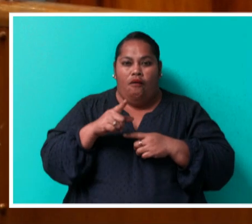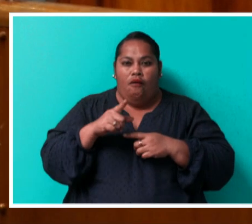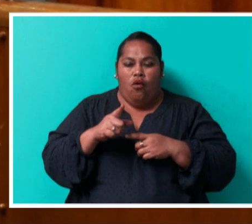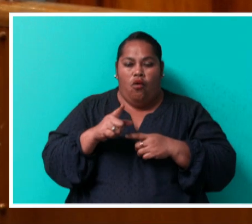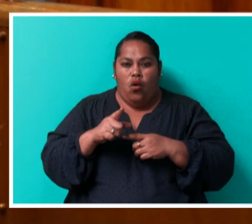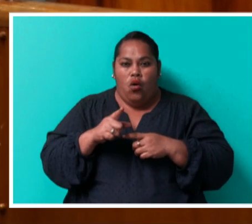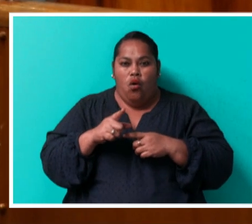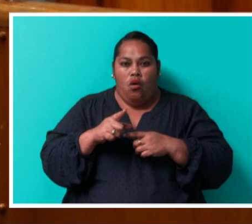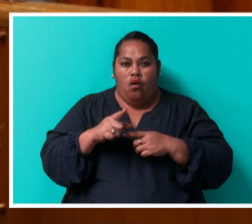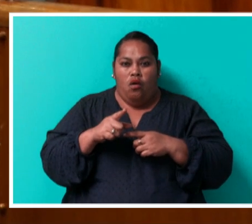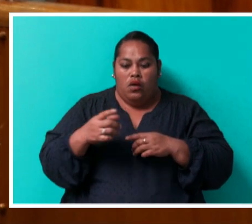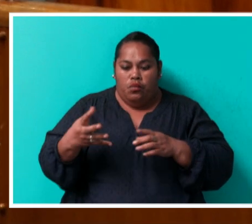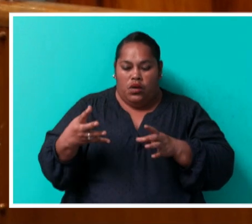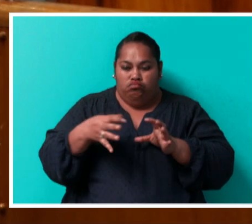of Fiji.